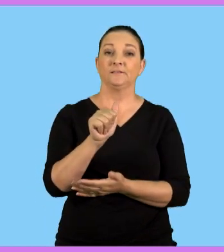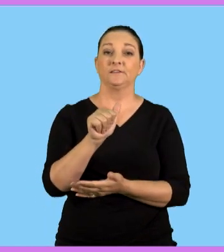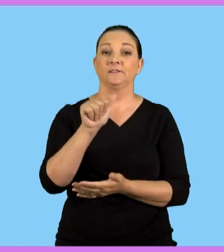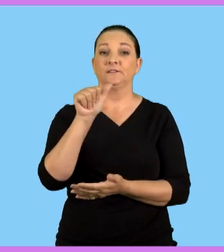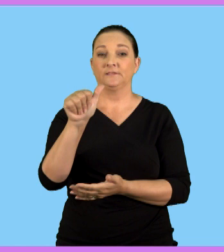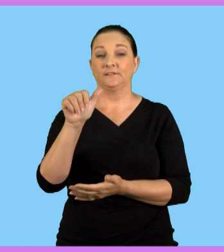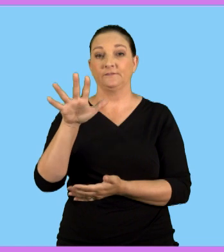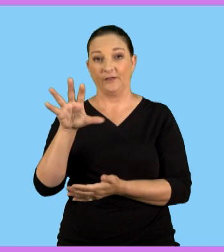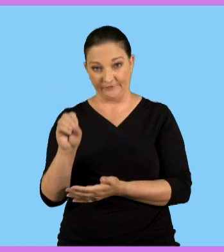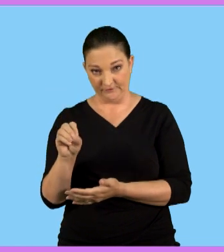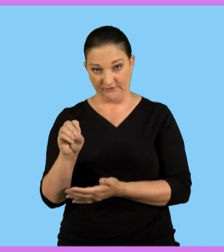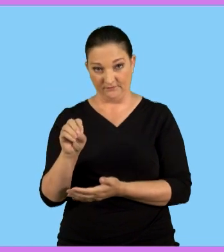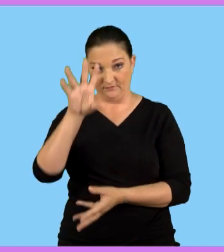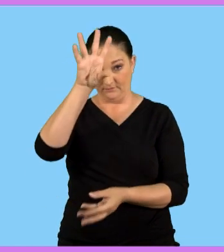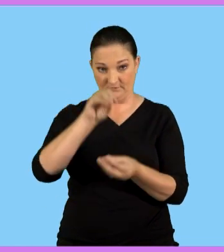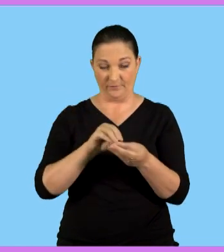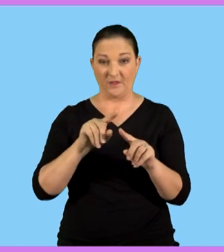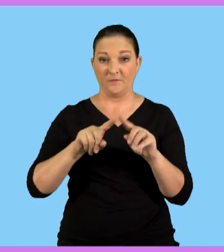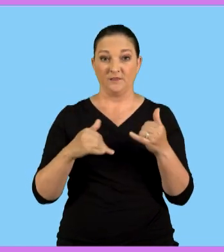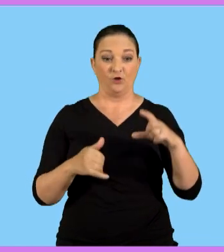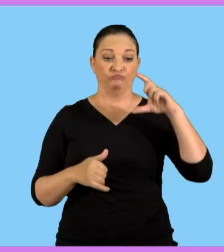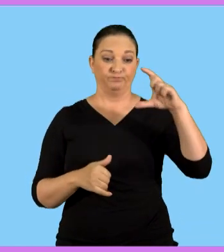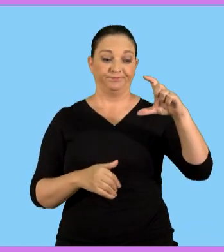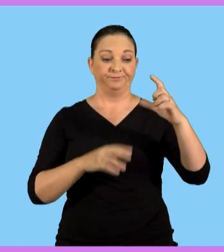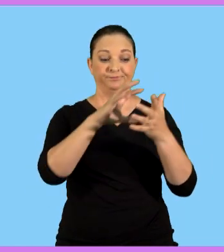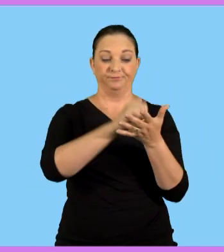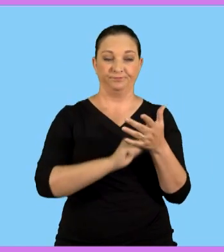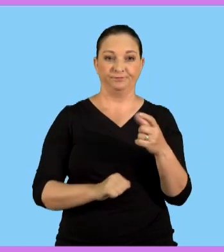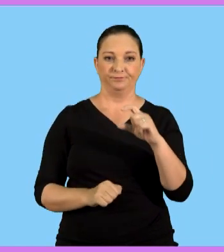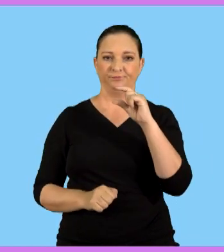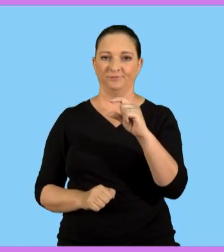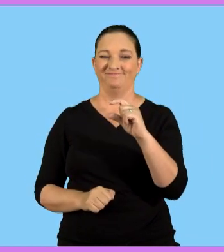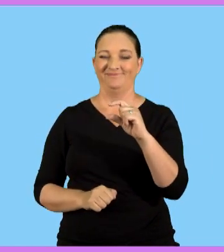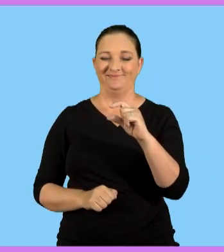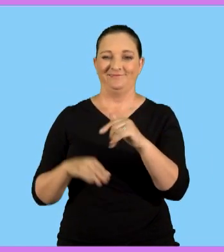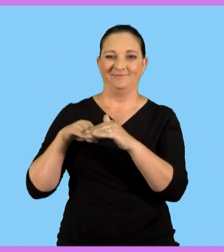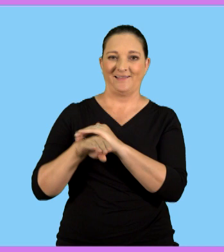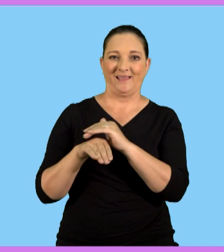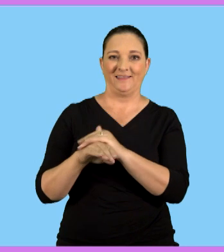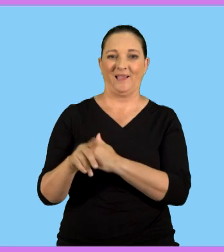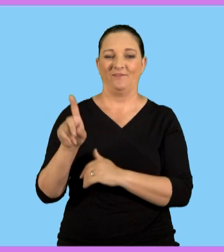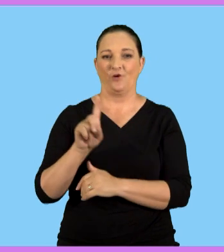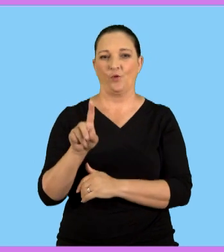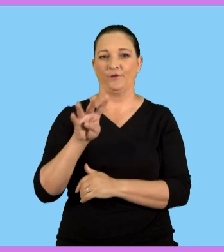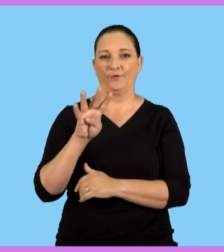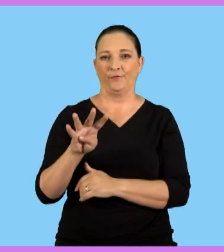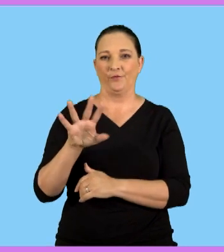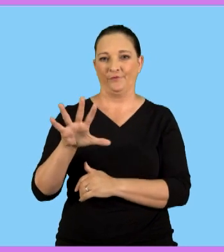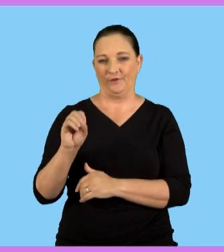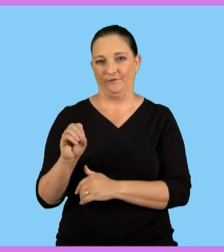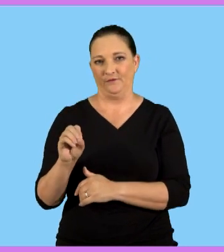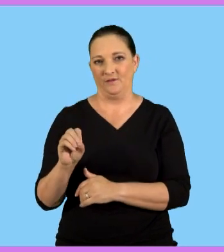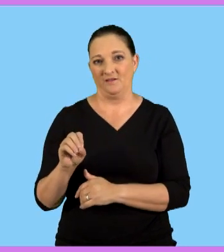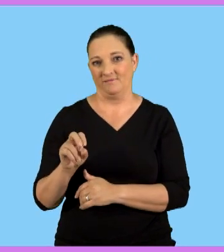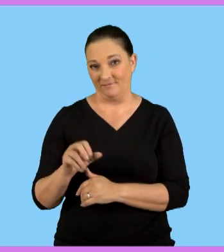16,650 Rand. And if we subtract the 2, if we minus the 2, we got a deficit of negative 450